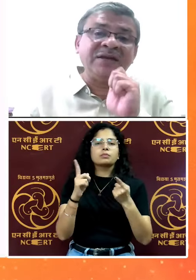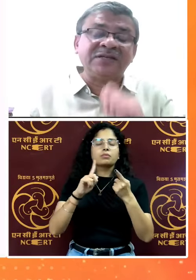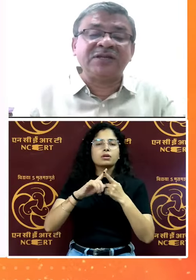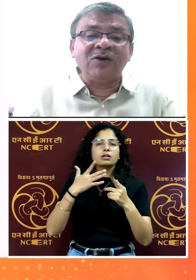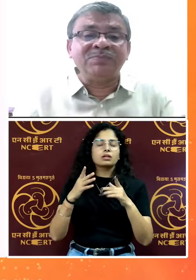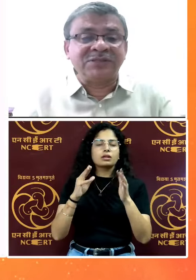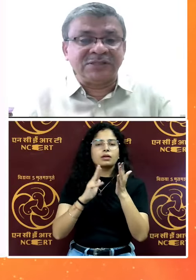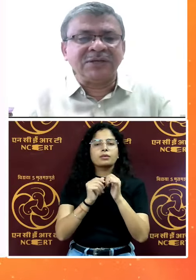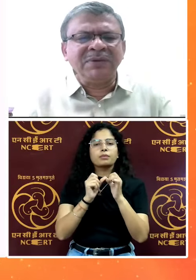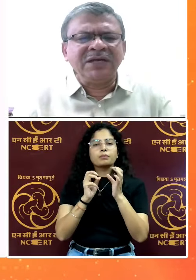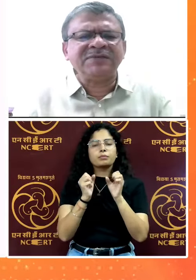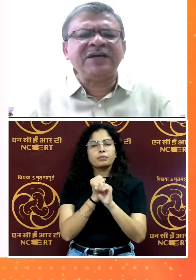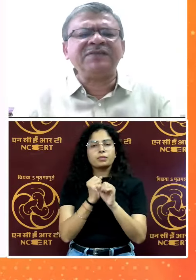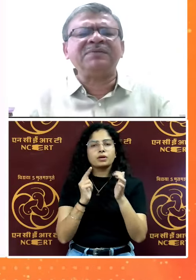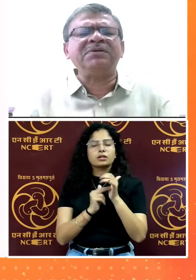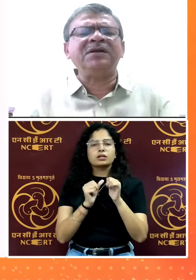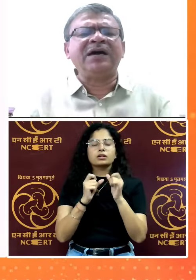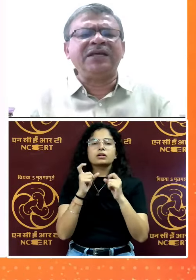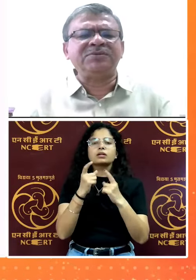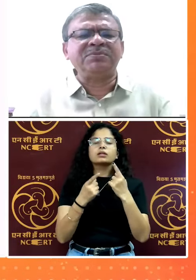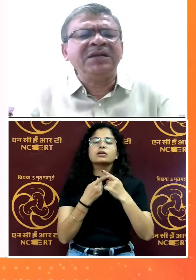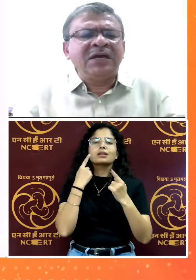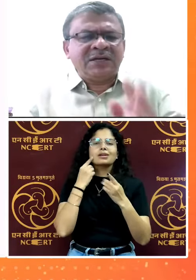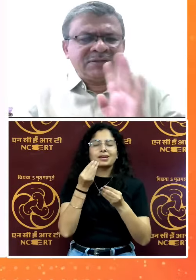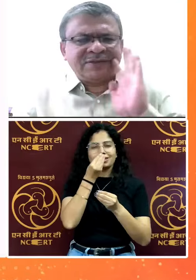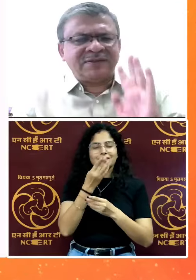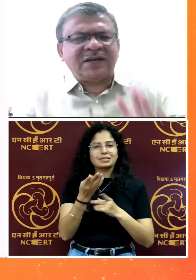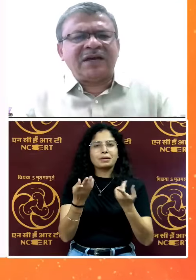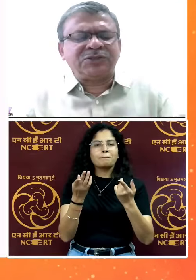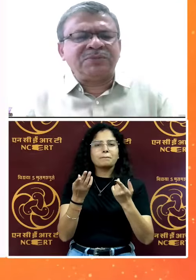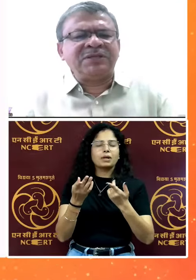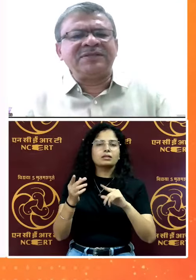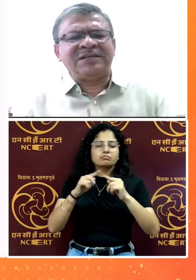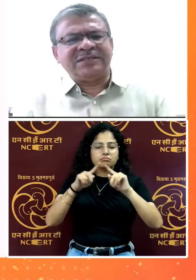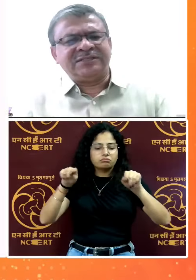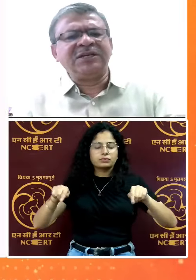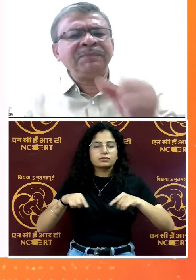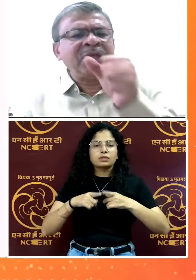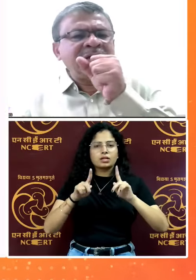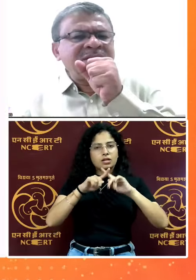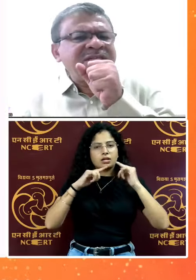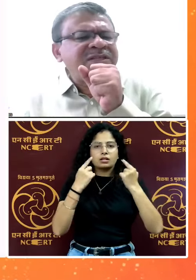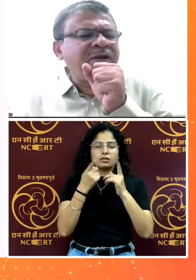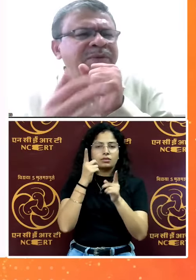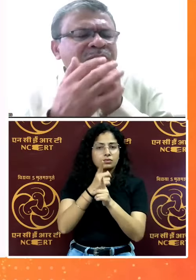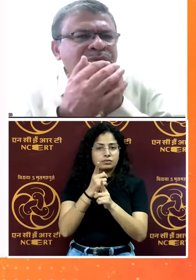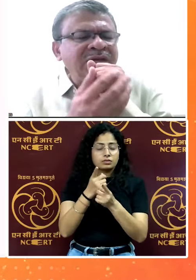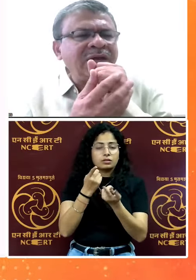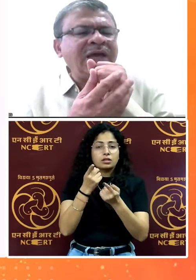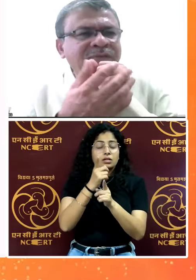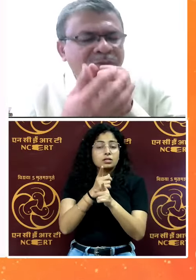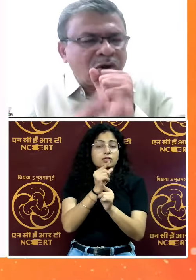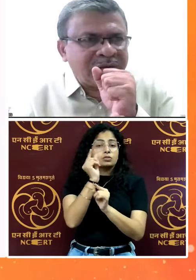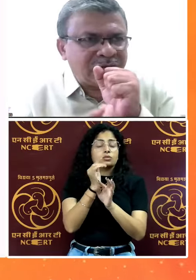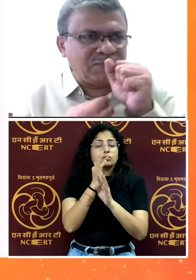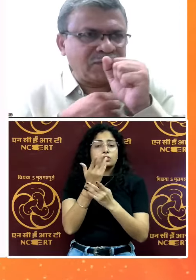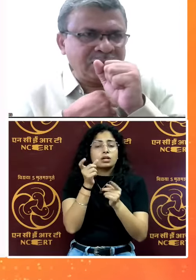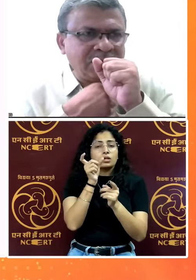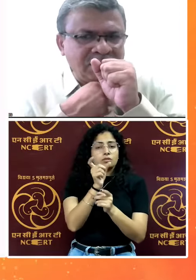electromagnetic induction loop system. It's a very simple arrangement. This is the classroom, this is the teacher. The teacher will be using a